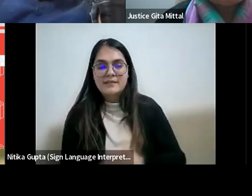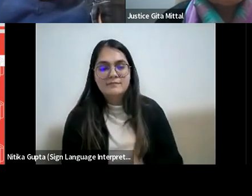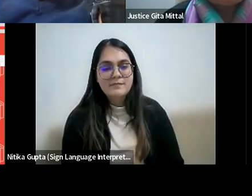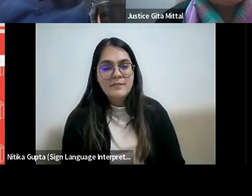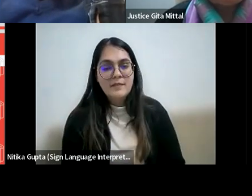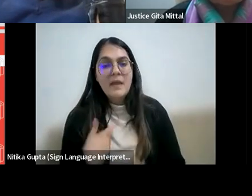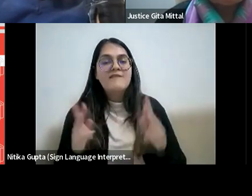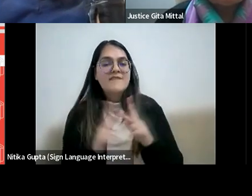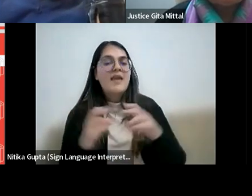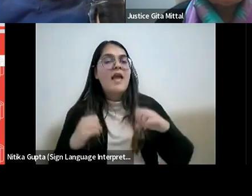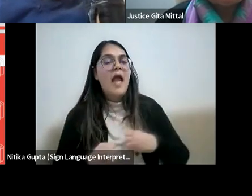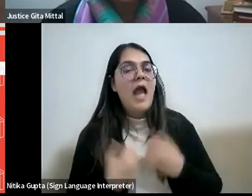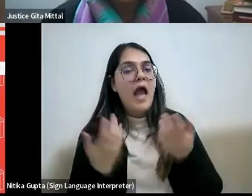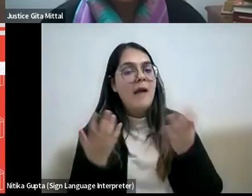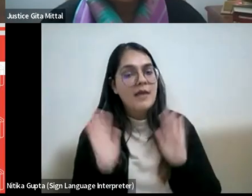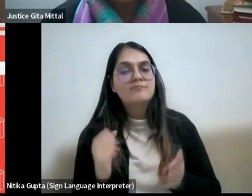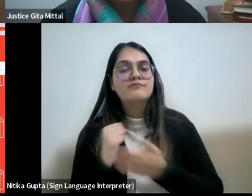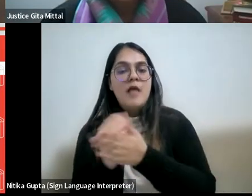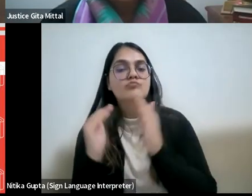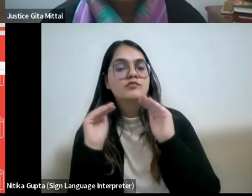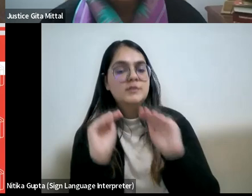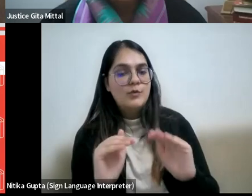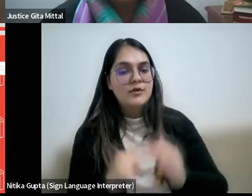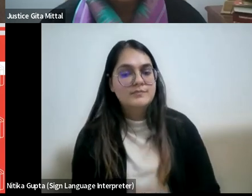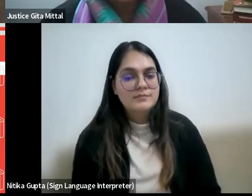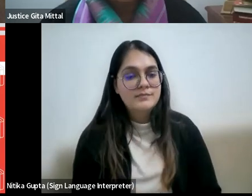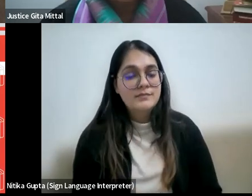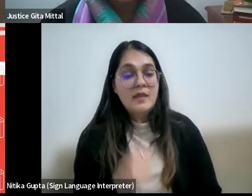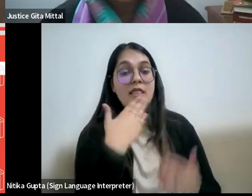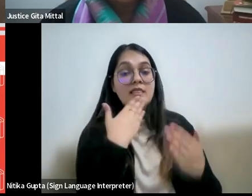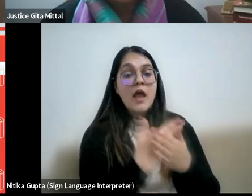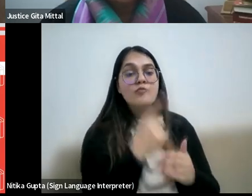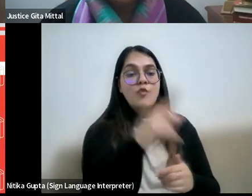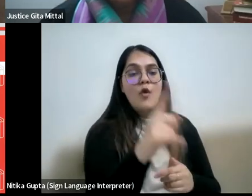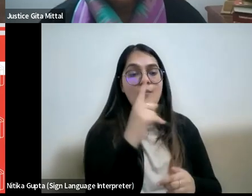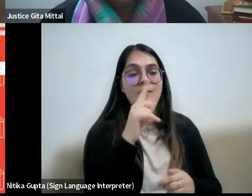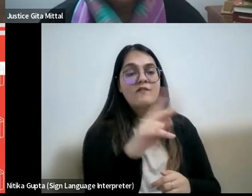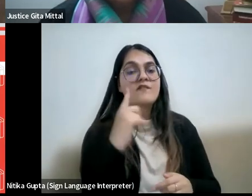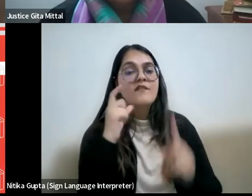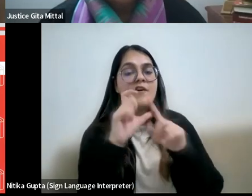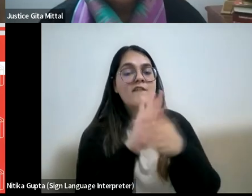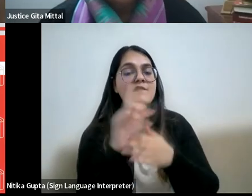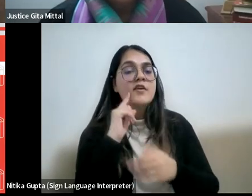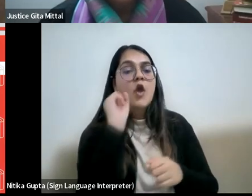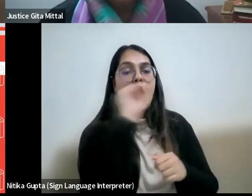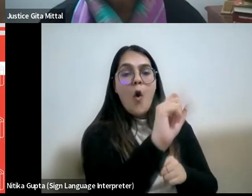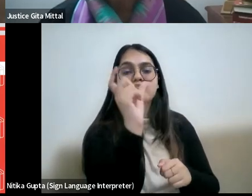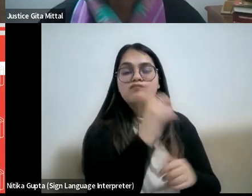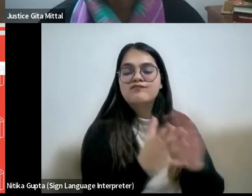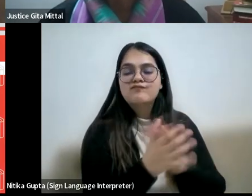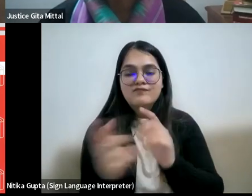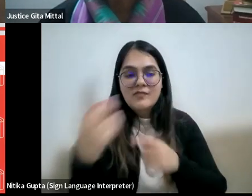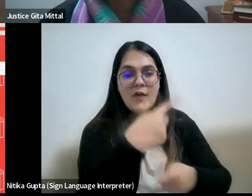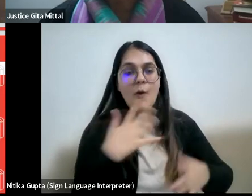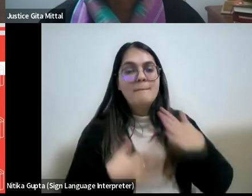always happy to have their help with us. And also thanks to my colleague Maitri, who has very patiently handled